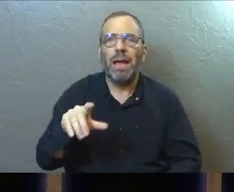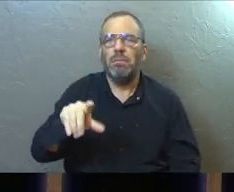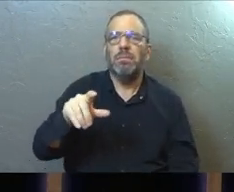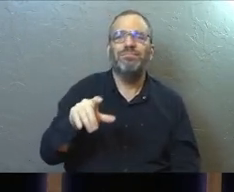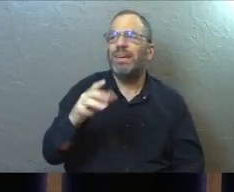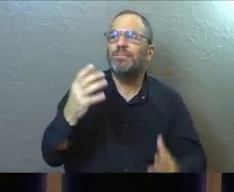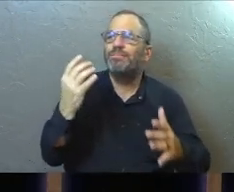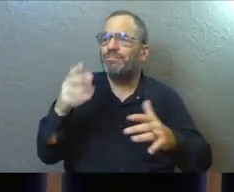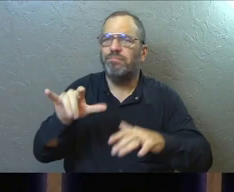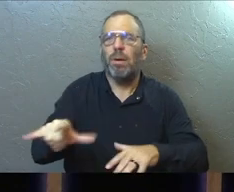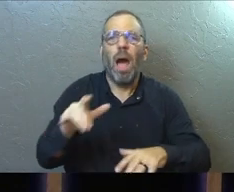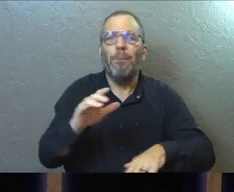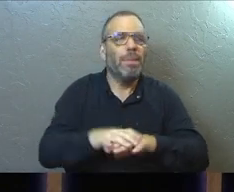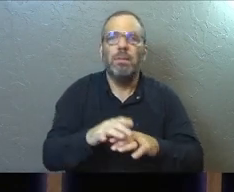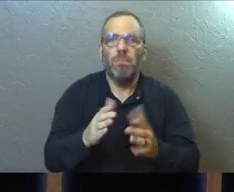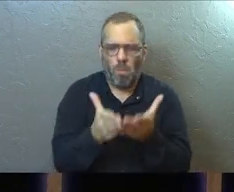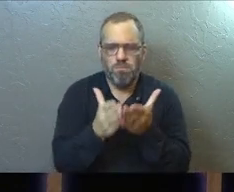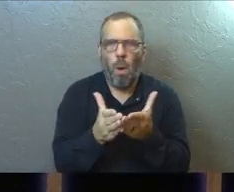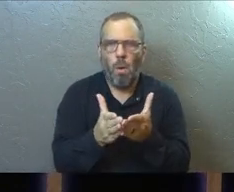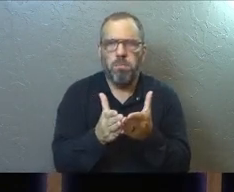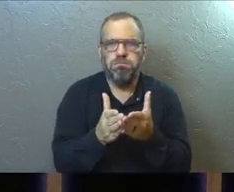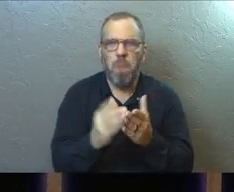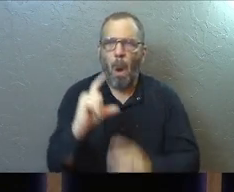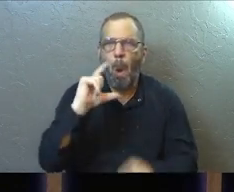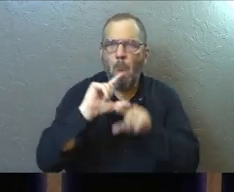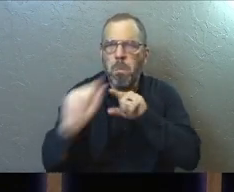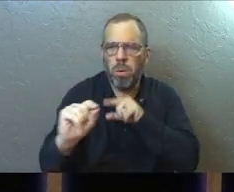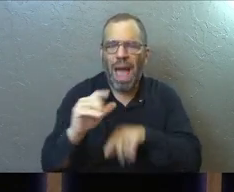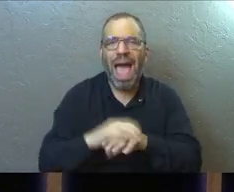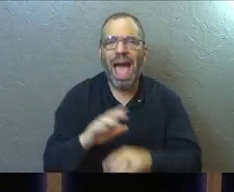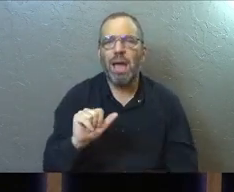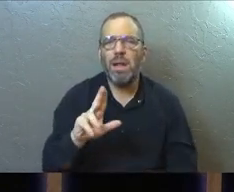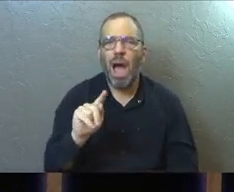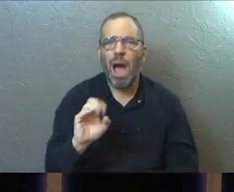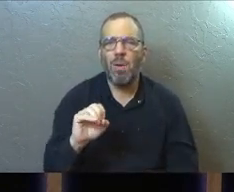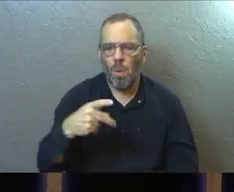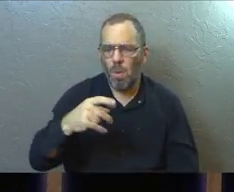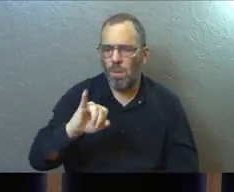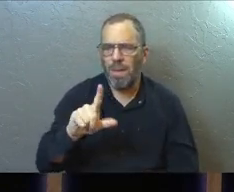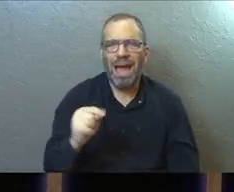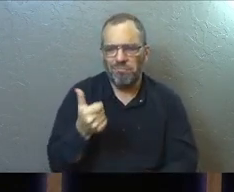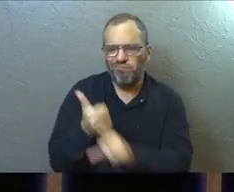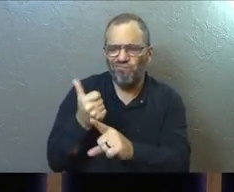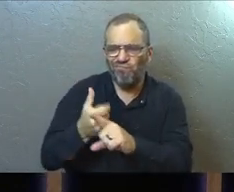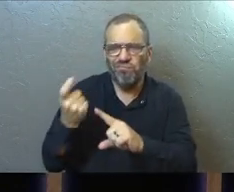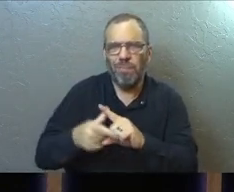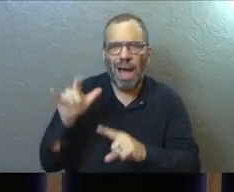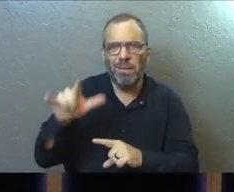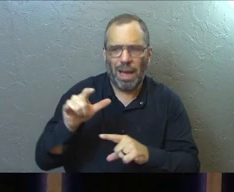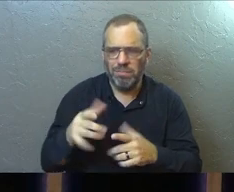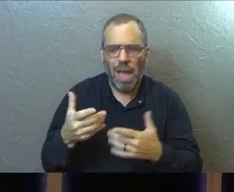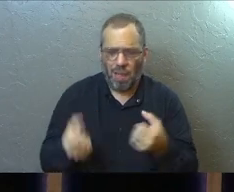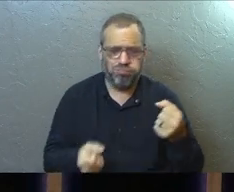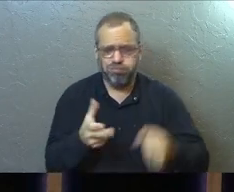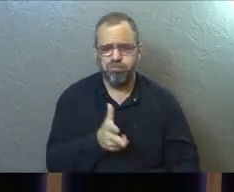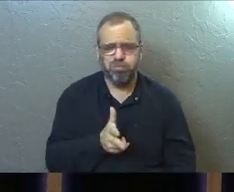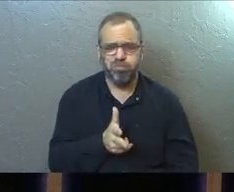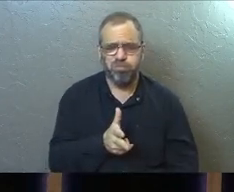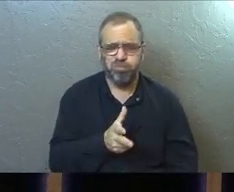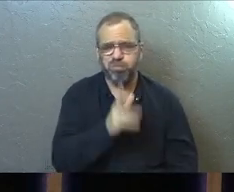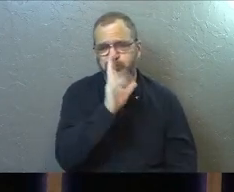you had some kind of advanced speedboat that had an autopilot feature, and it was always going to go this